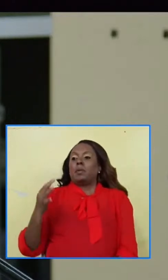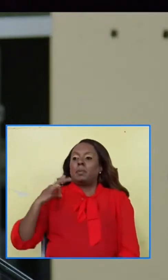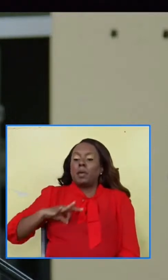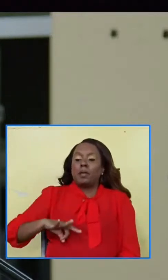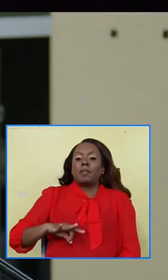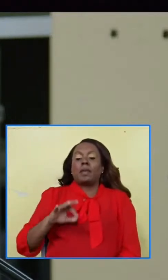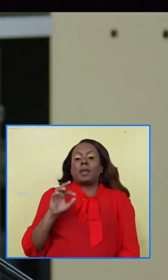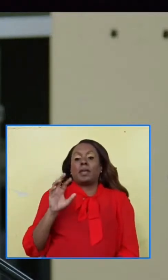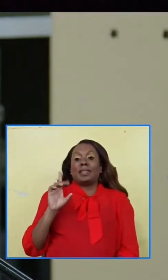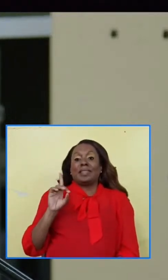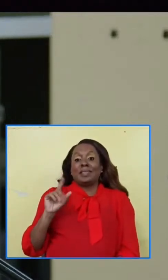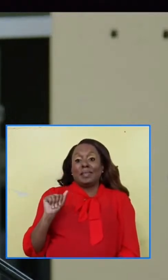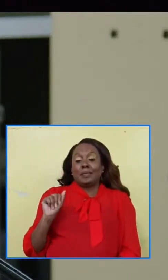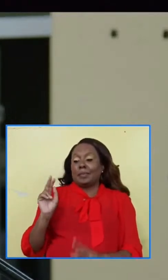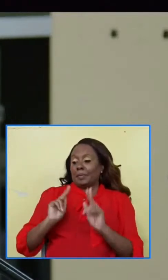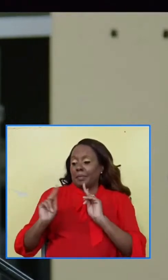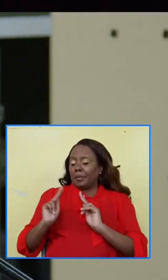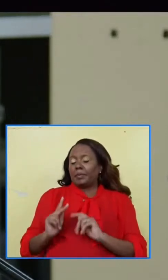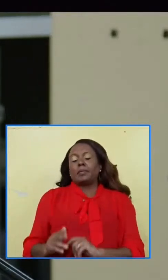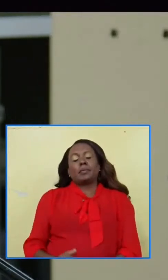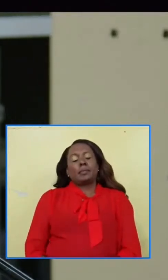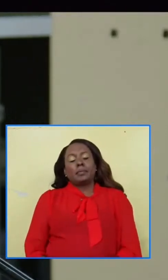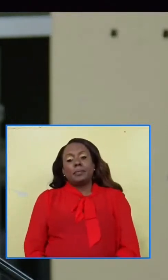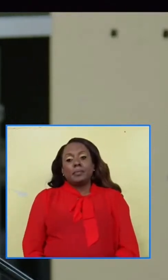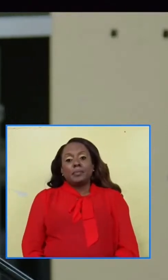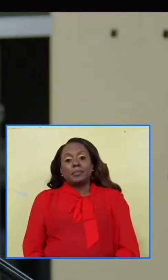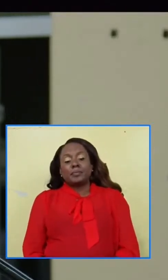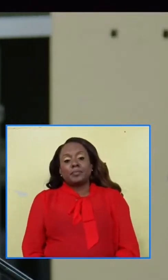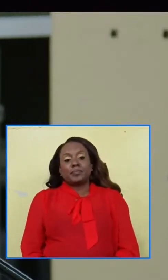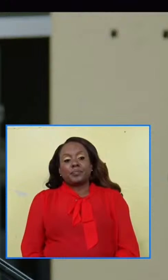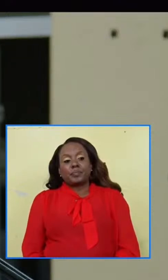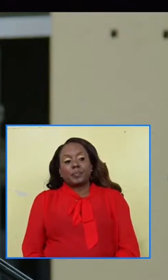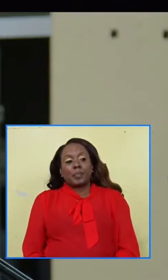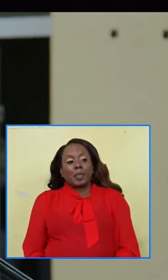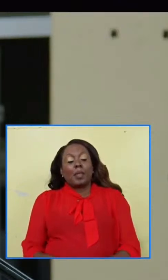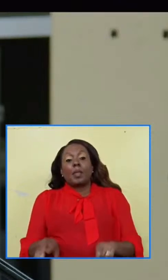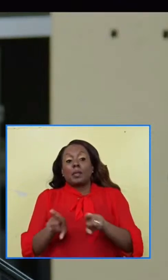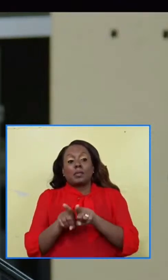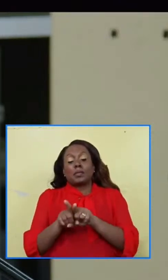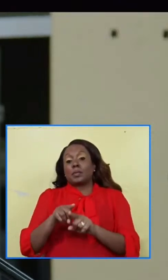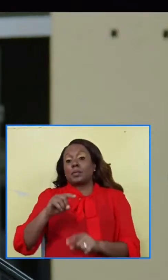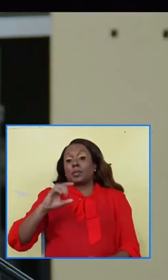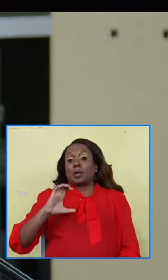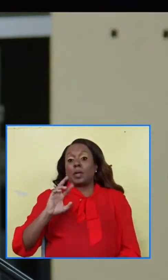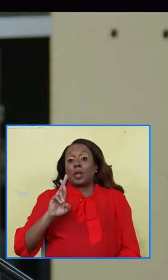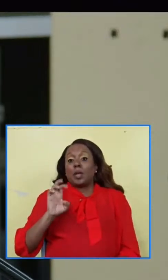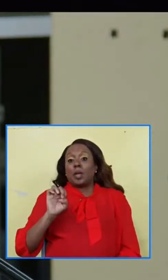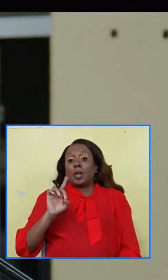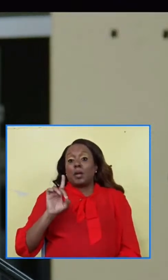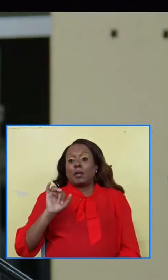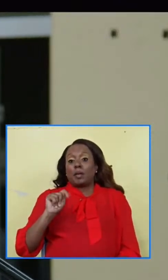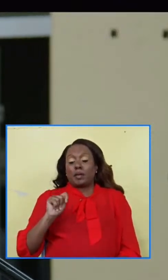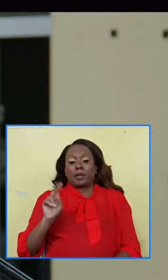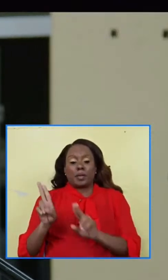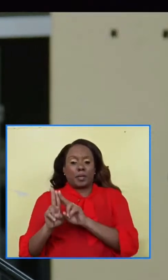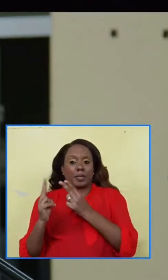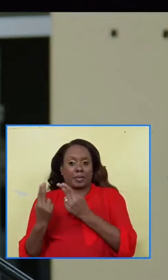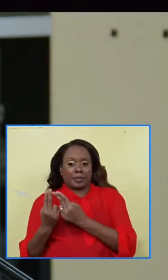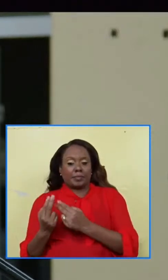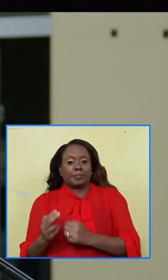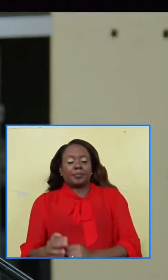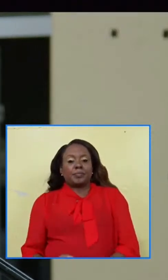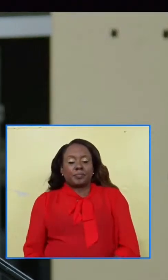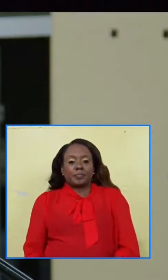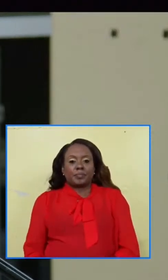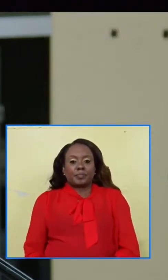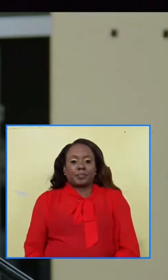it is done NIS. And I would also say the credit unions. We need to